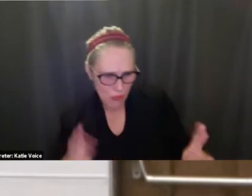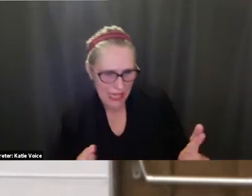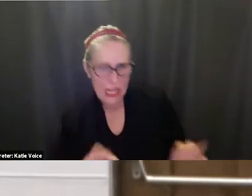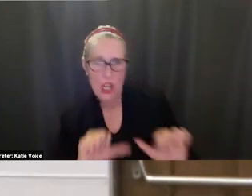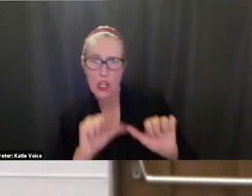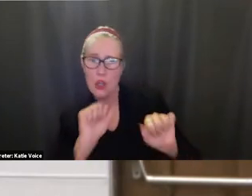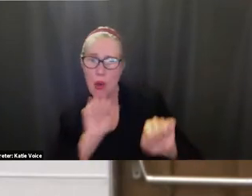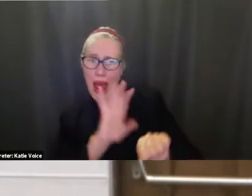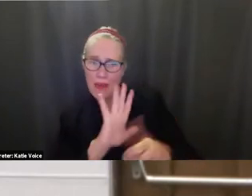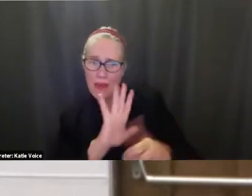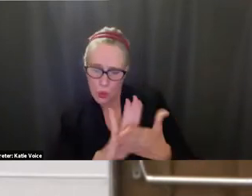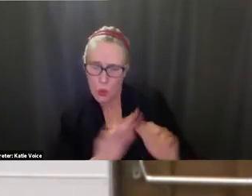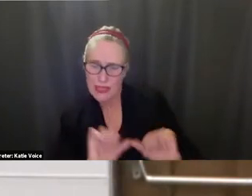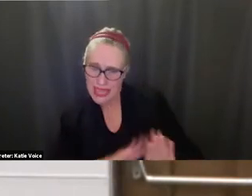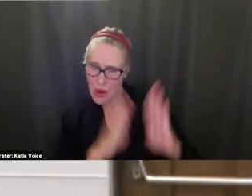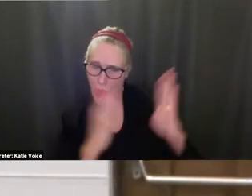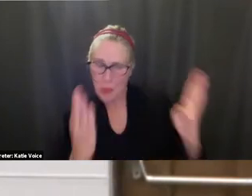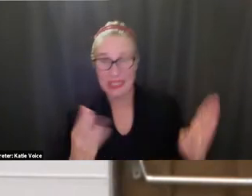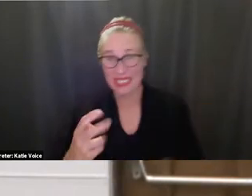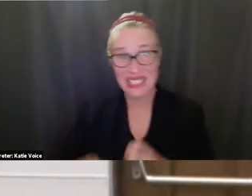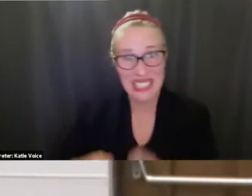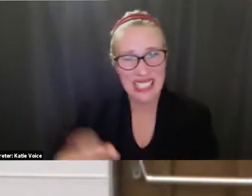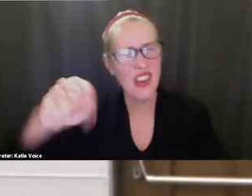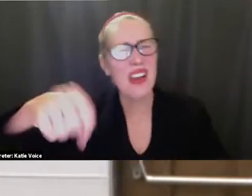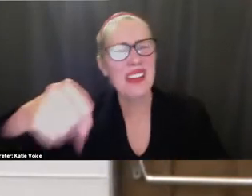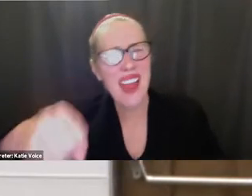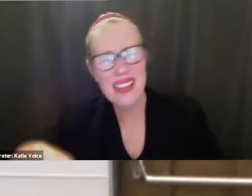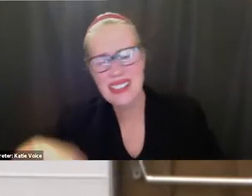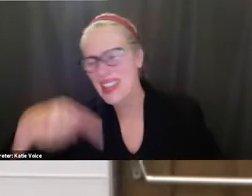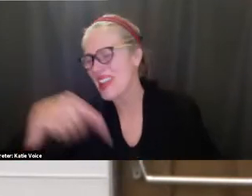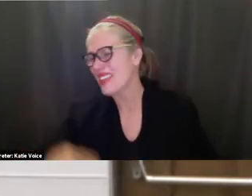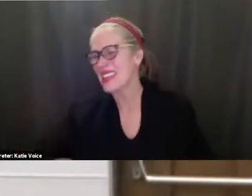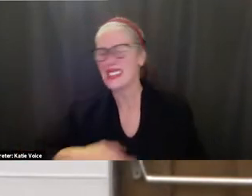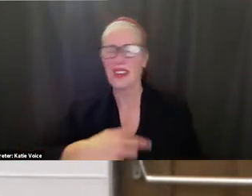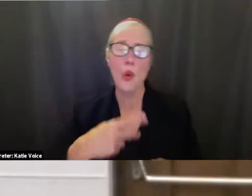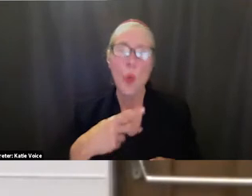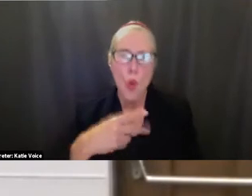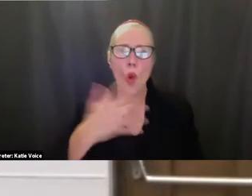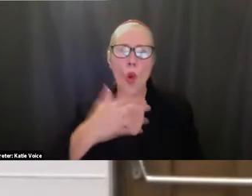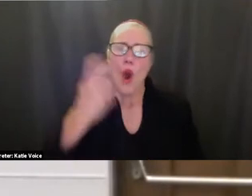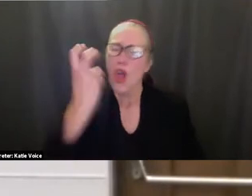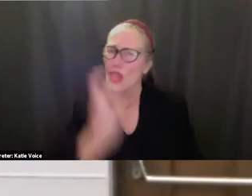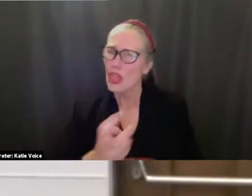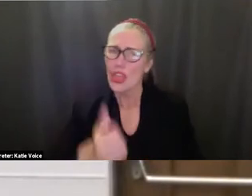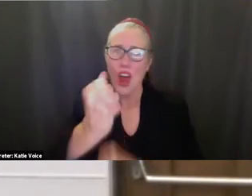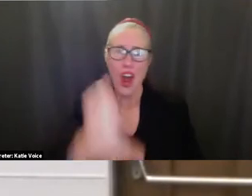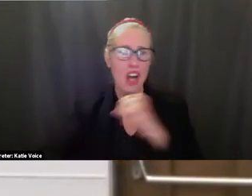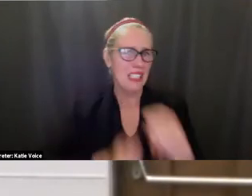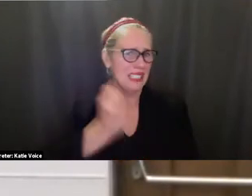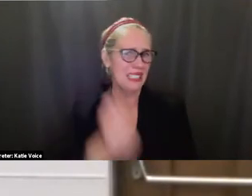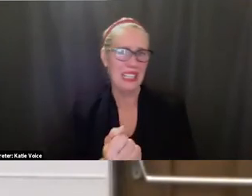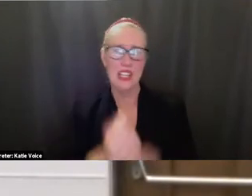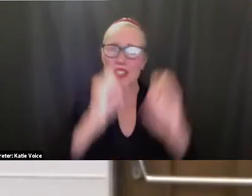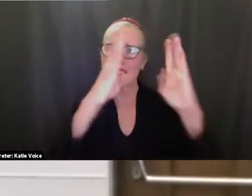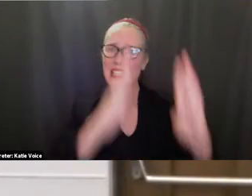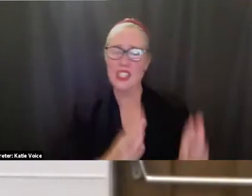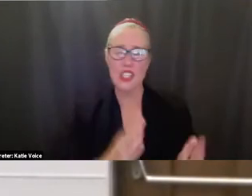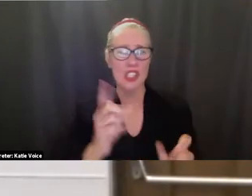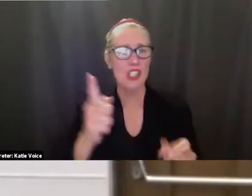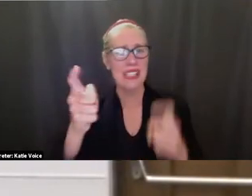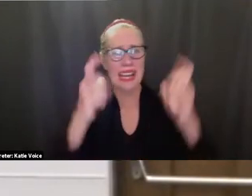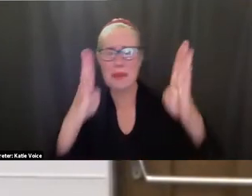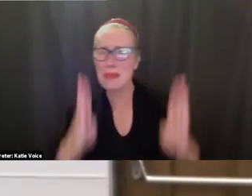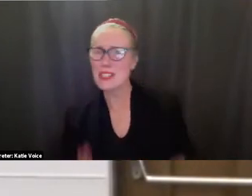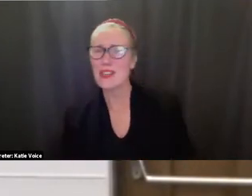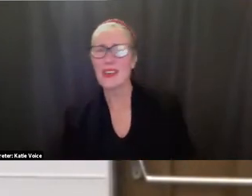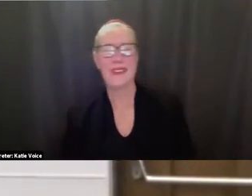absolutely it's difficult these are the hardest years that that our teachers and administrators ever